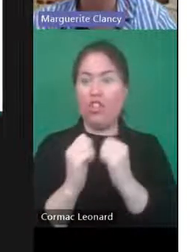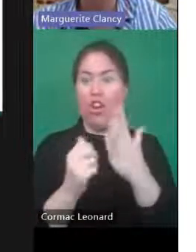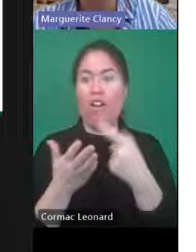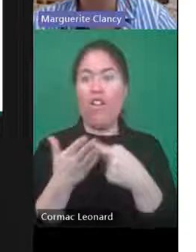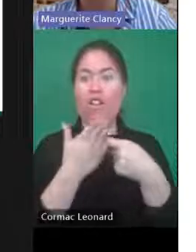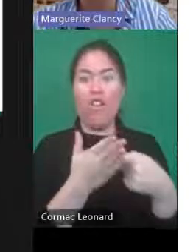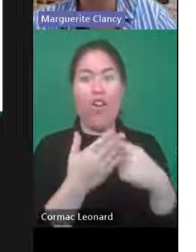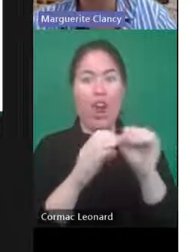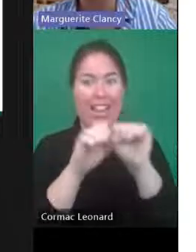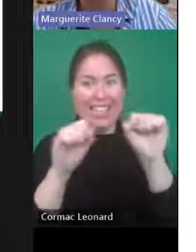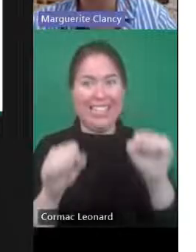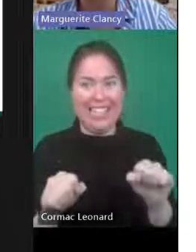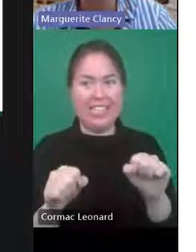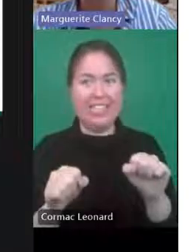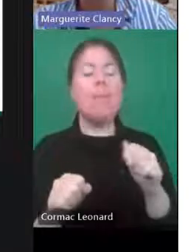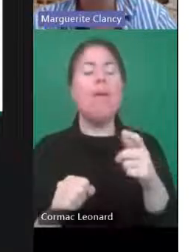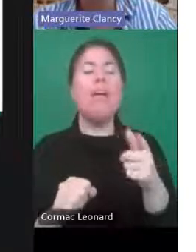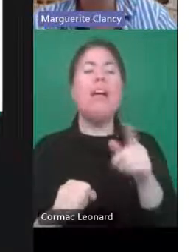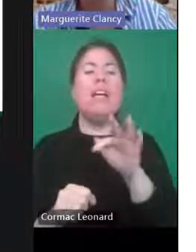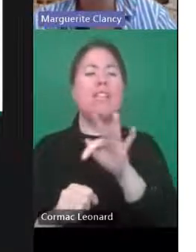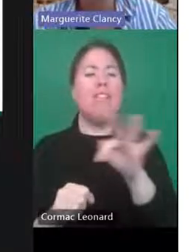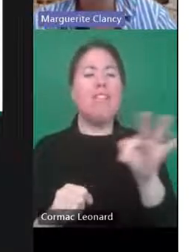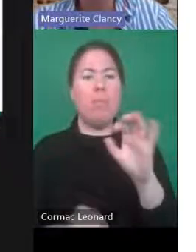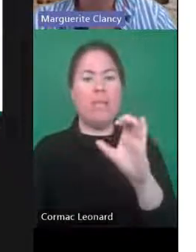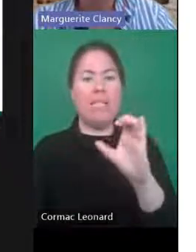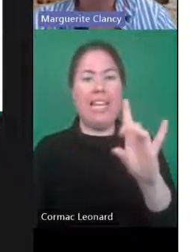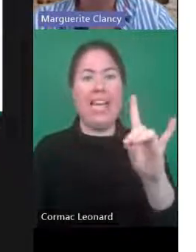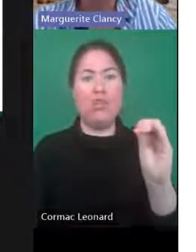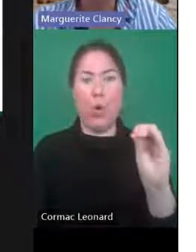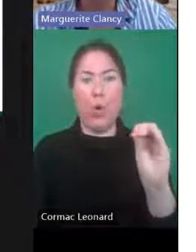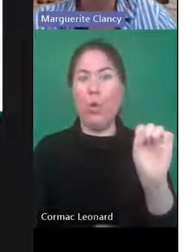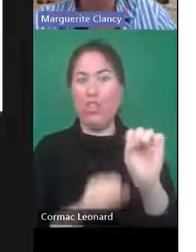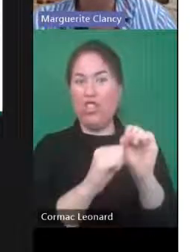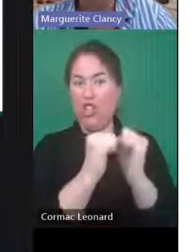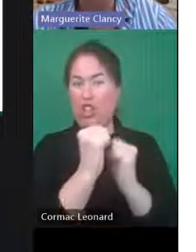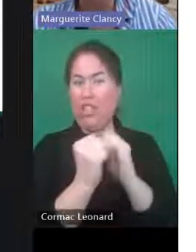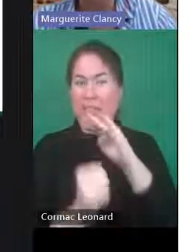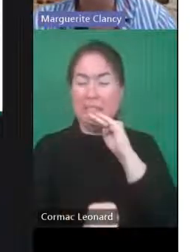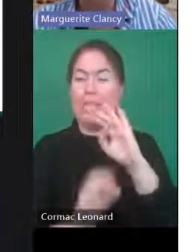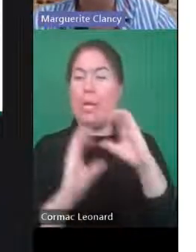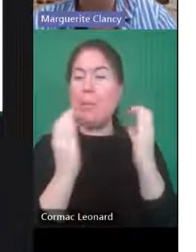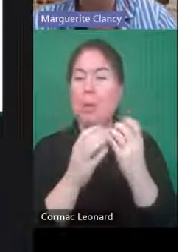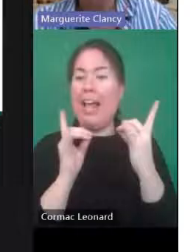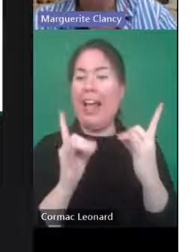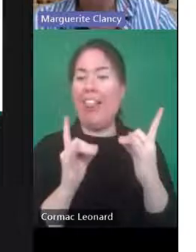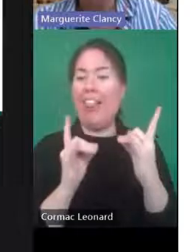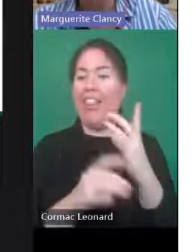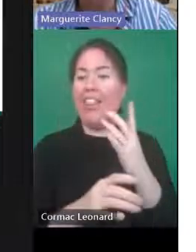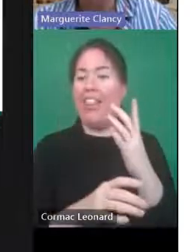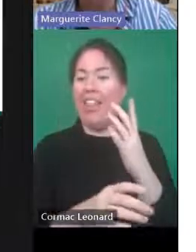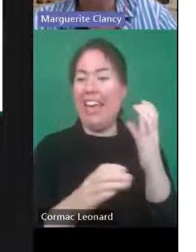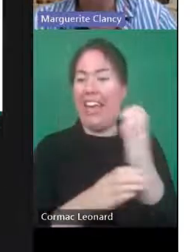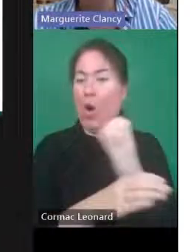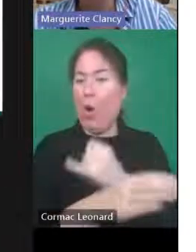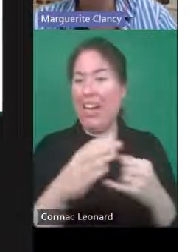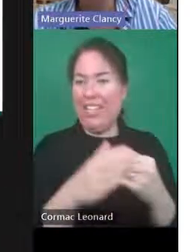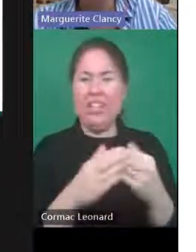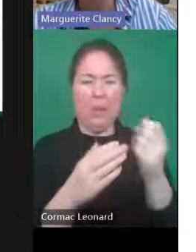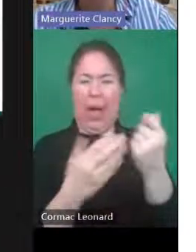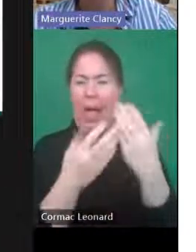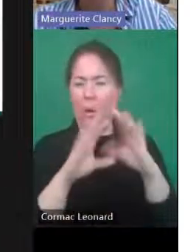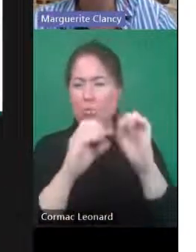is based on the CHO structure. So that's the community healthcare organisations, the way the HSE is